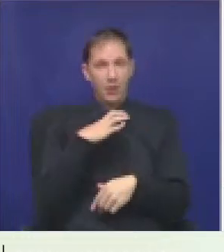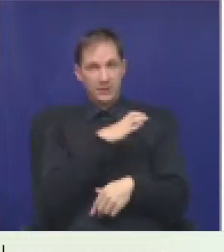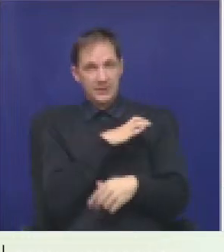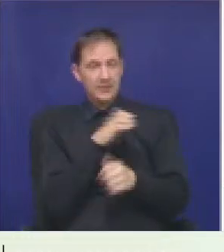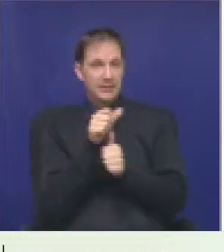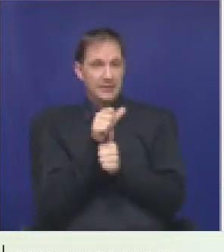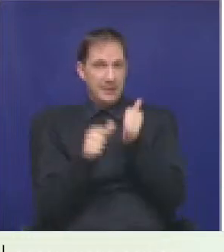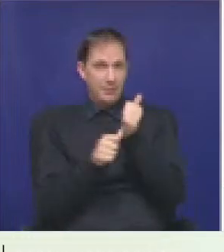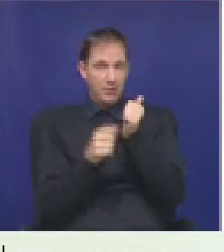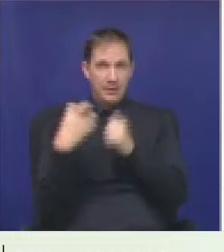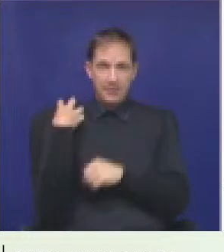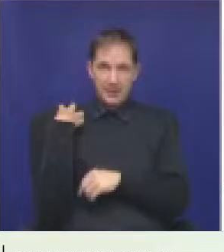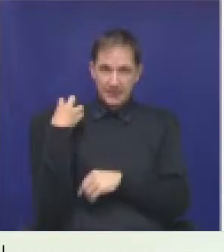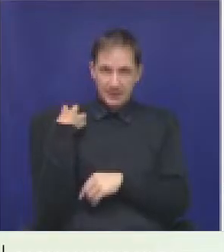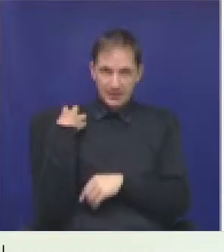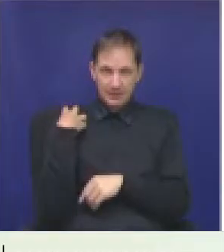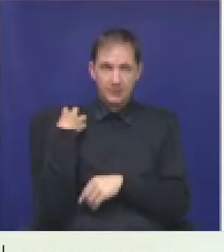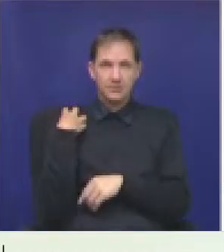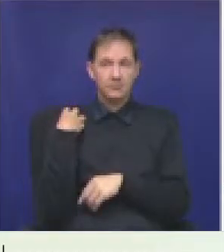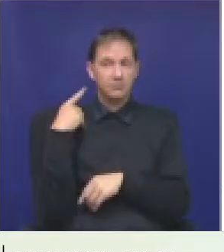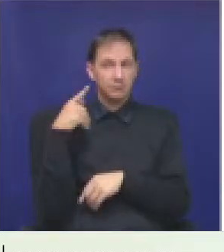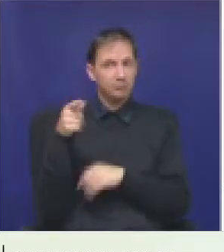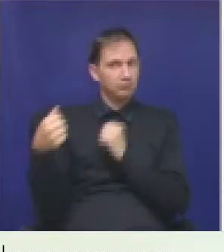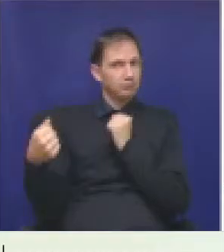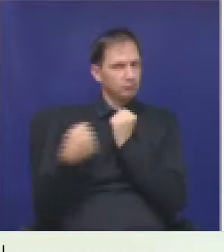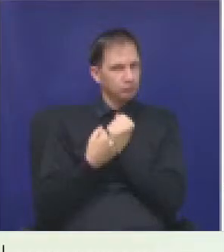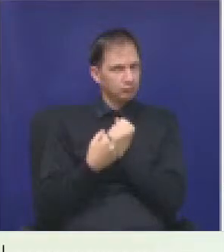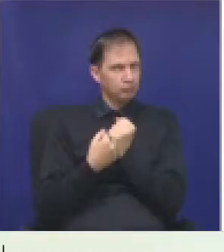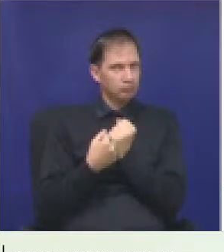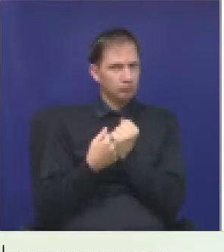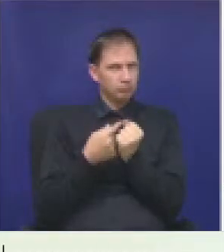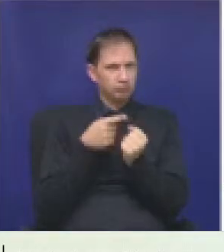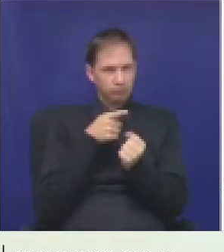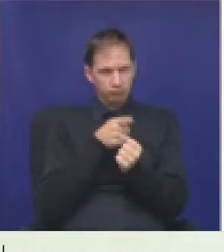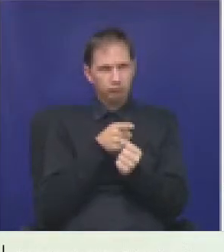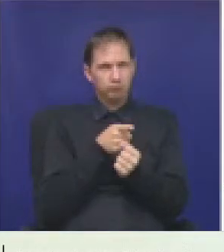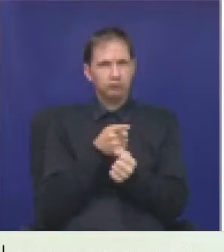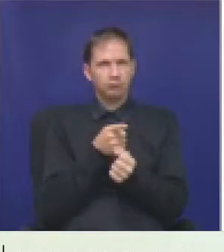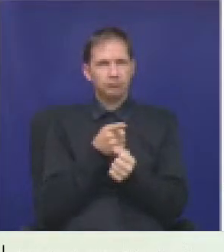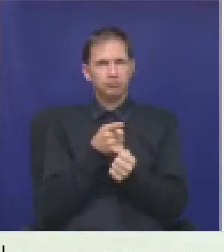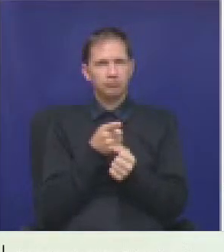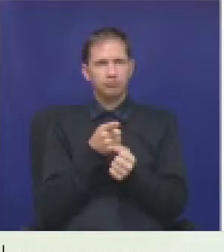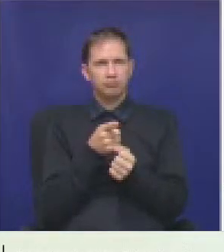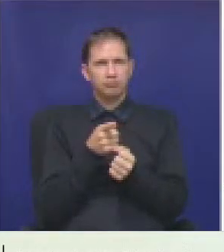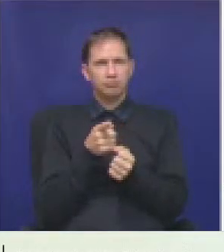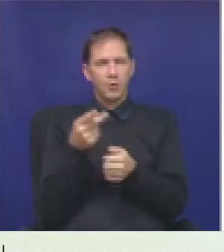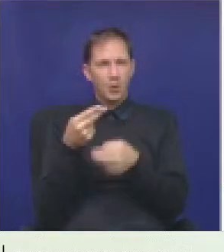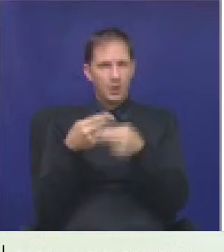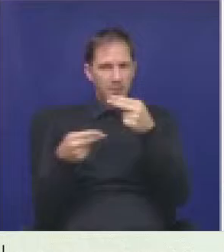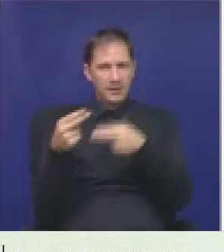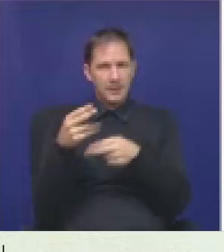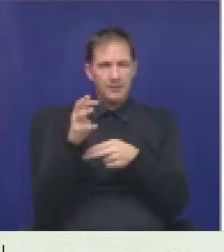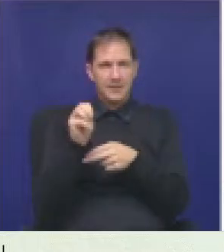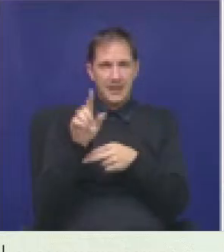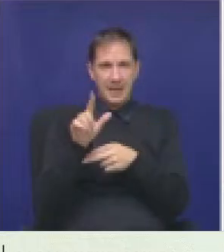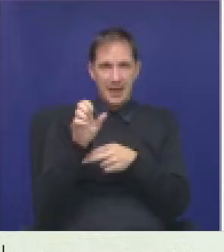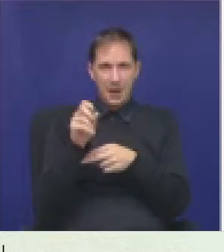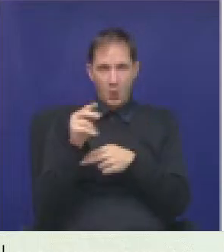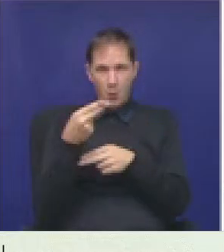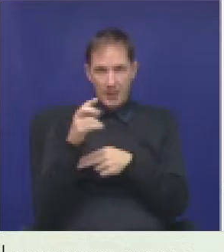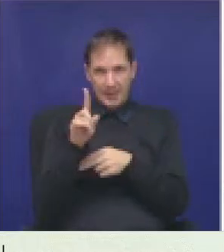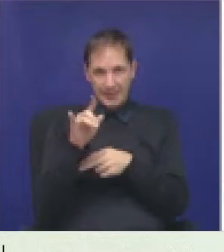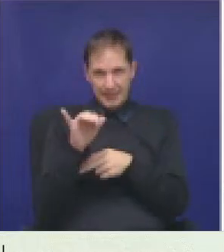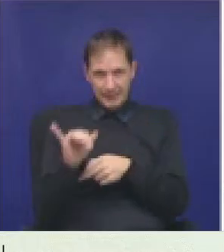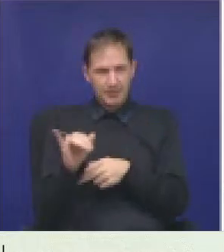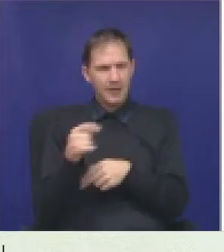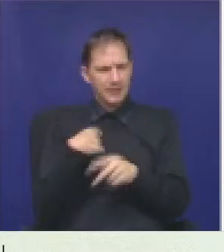Minister who have delegated to assist me on the Stats SA, Comrade Nongeba Mhlauli, and the collective team in